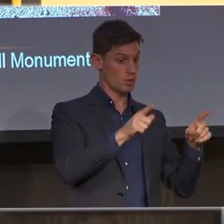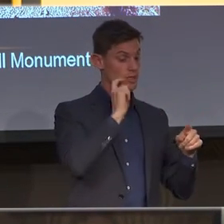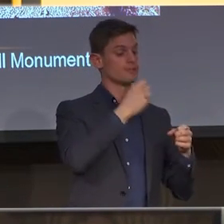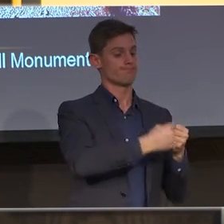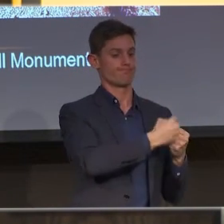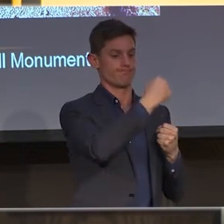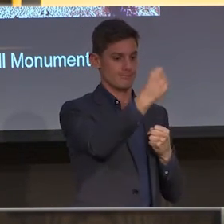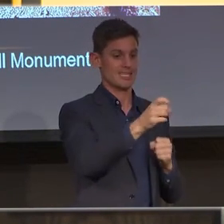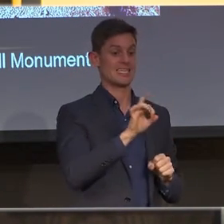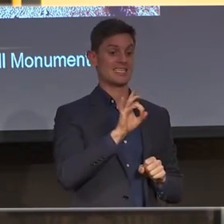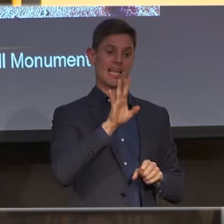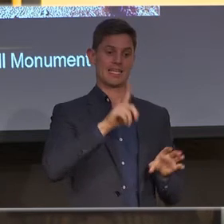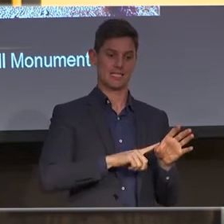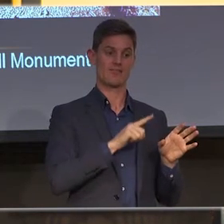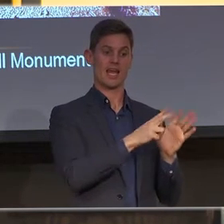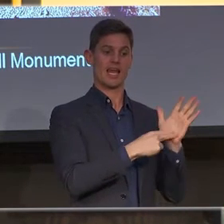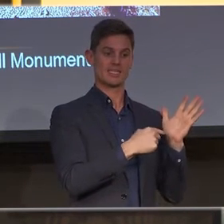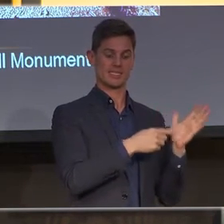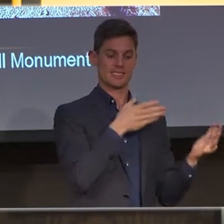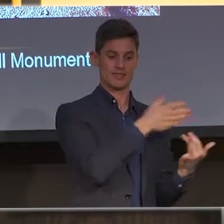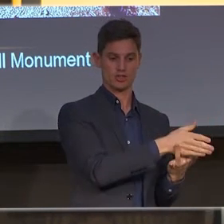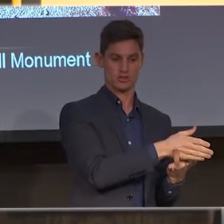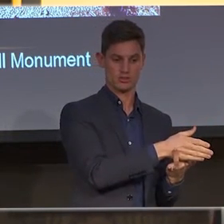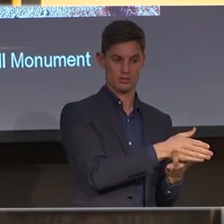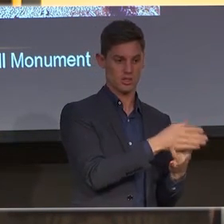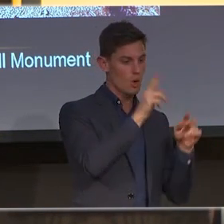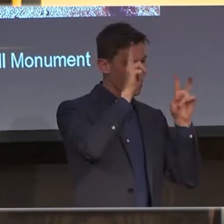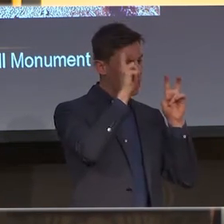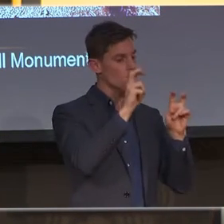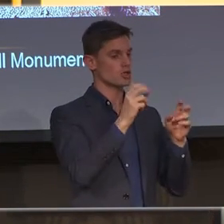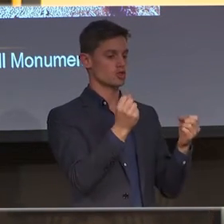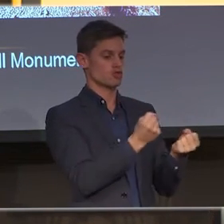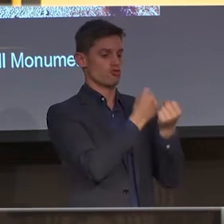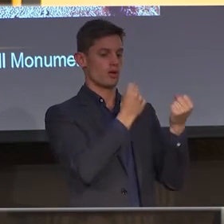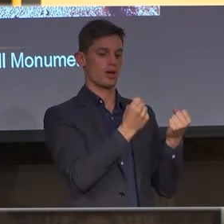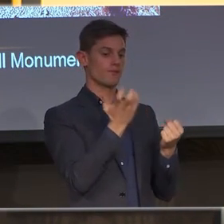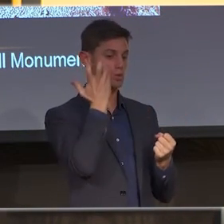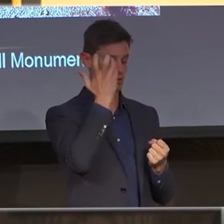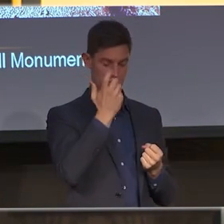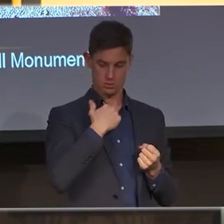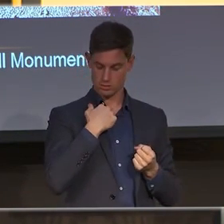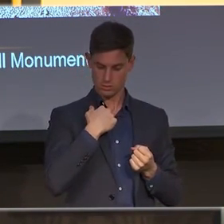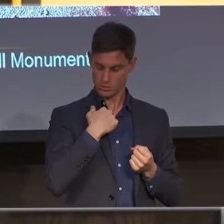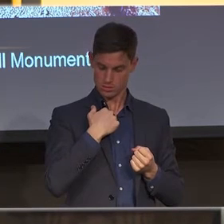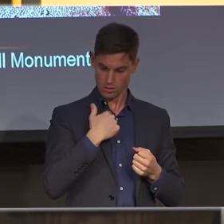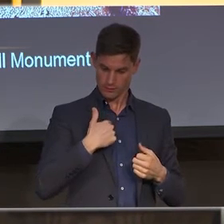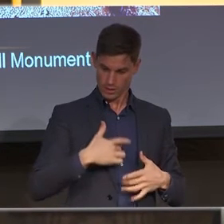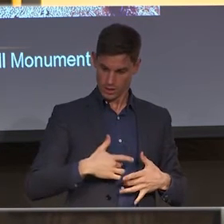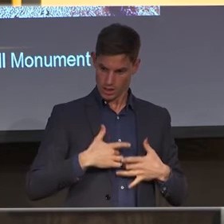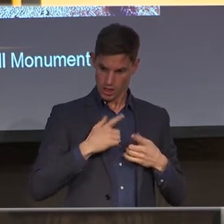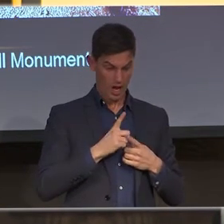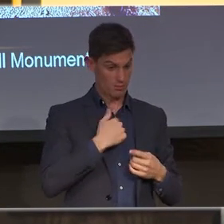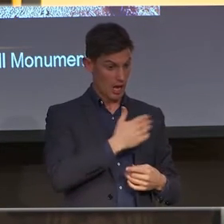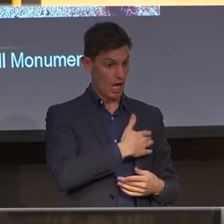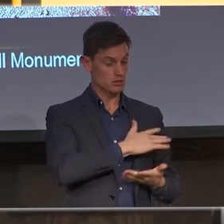years of the NT intervention, which became known as Stronger Futures, I was preoccupied with what felt like someone standing on my